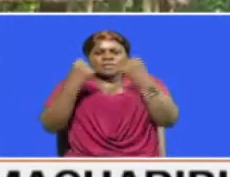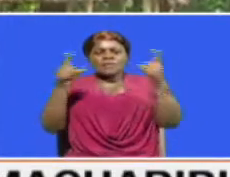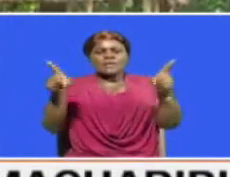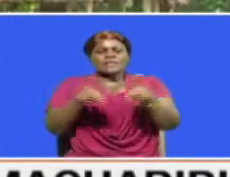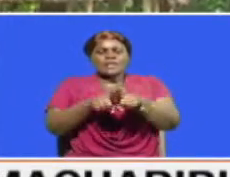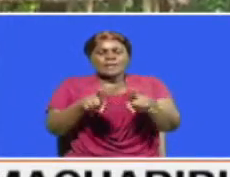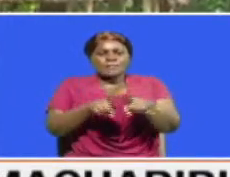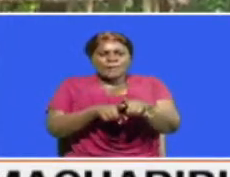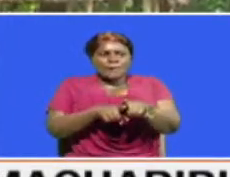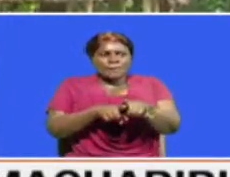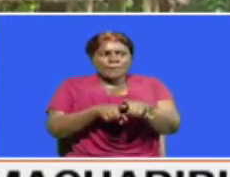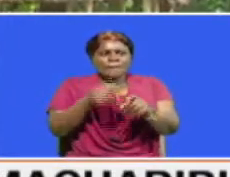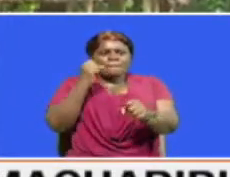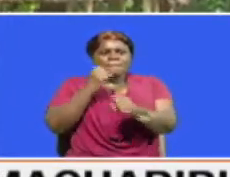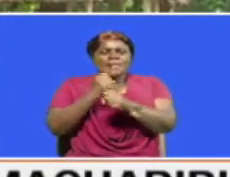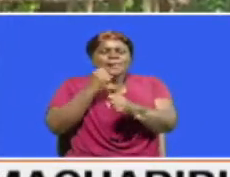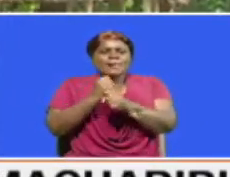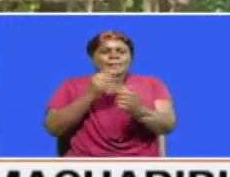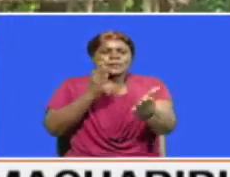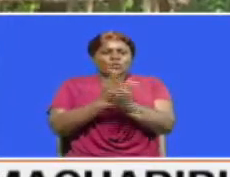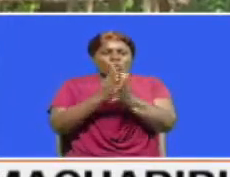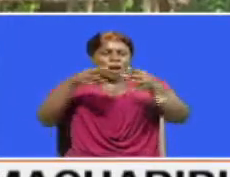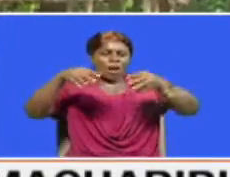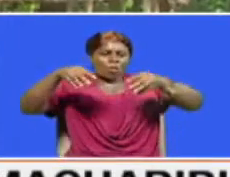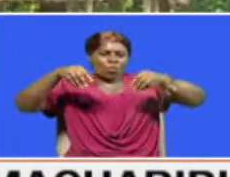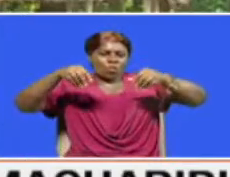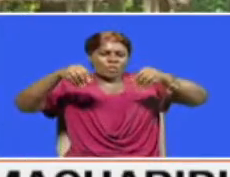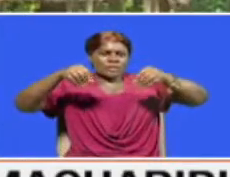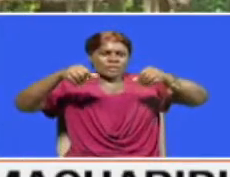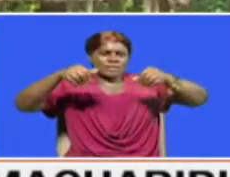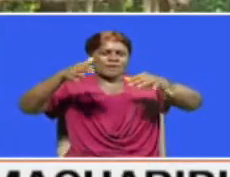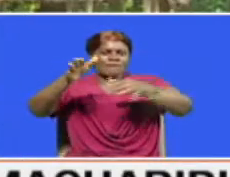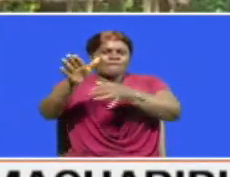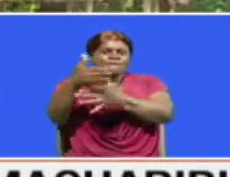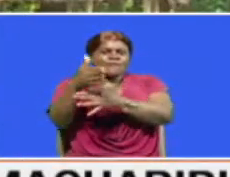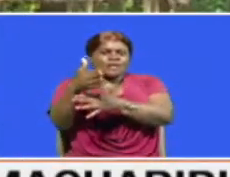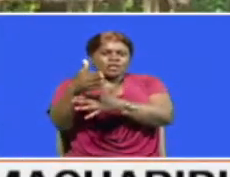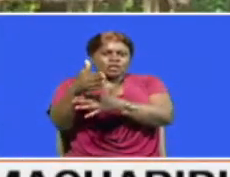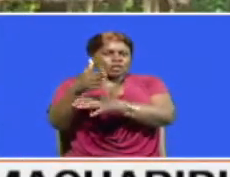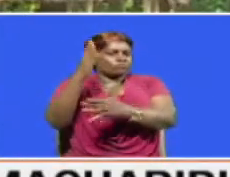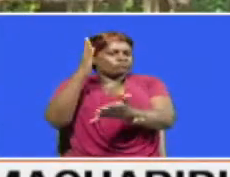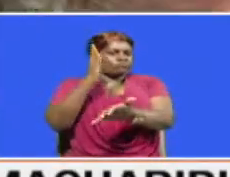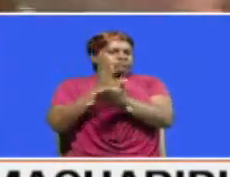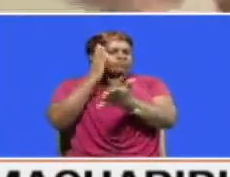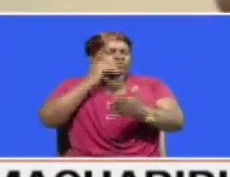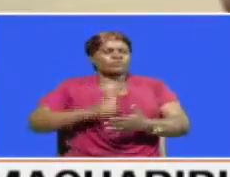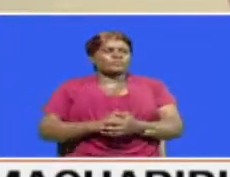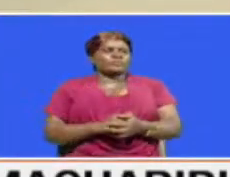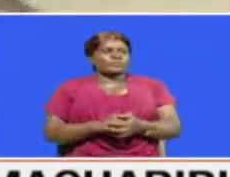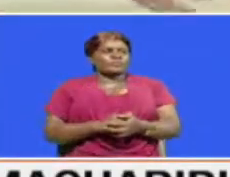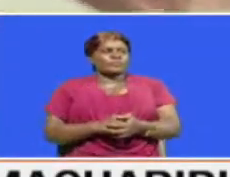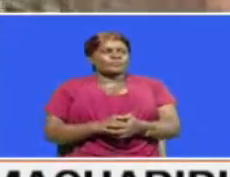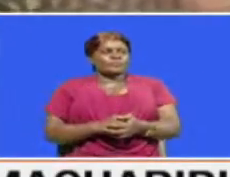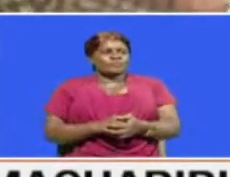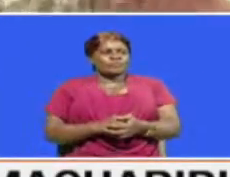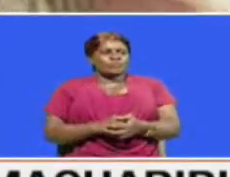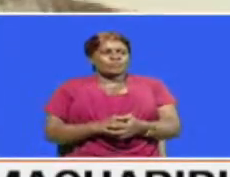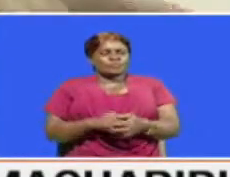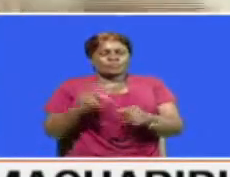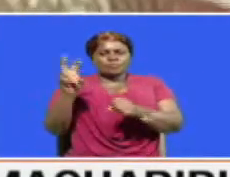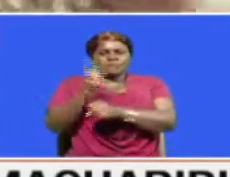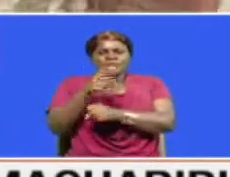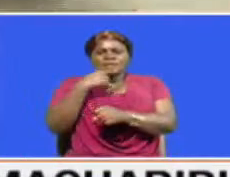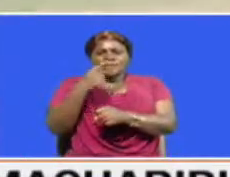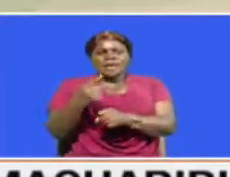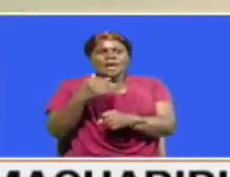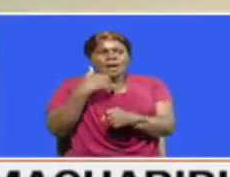then also to just make sure that the quality of the fish is up to the standard. Usimamizi wa kiwanda hiki